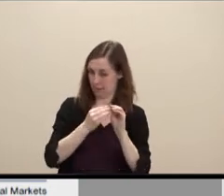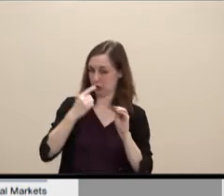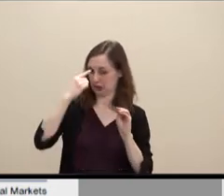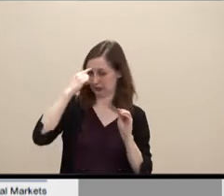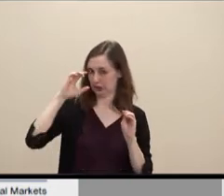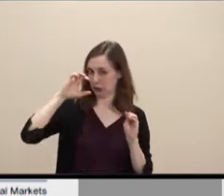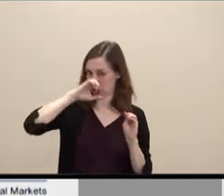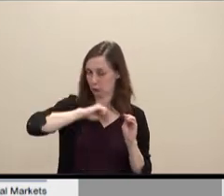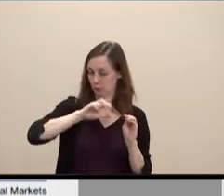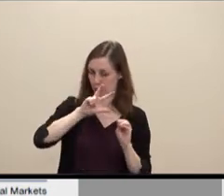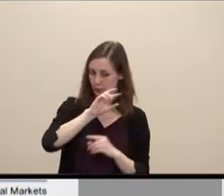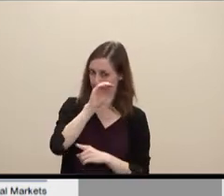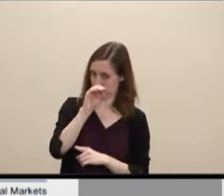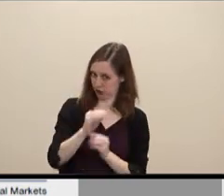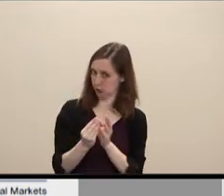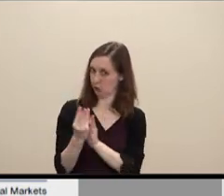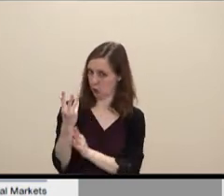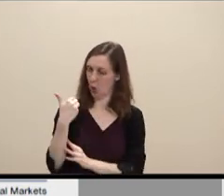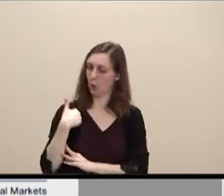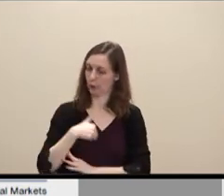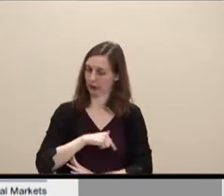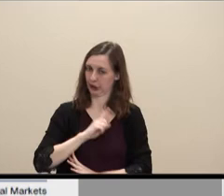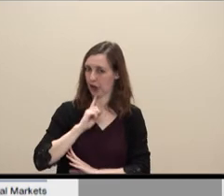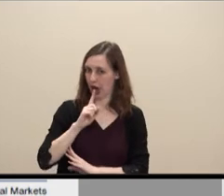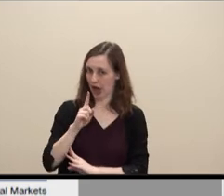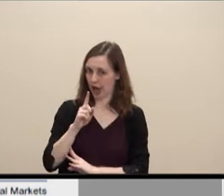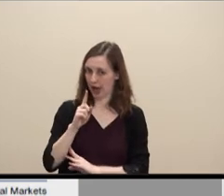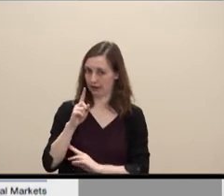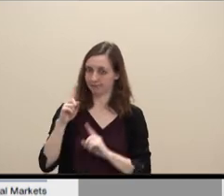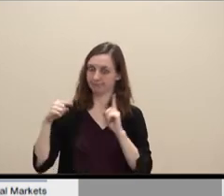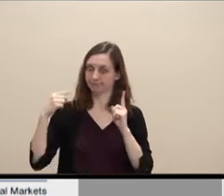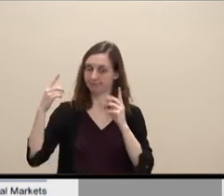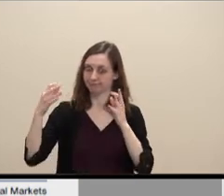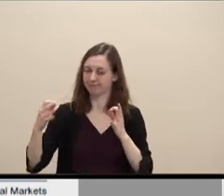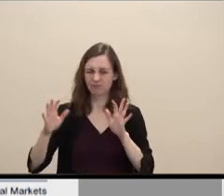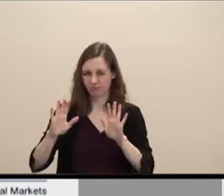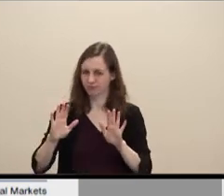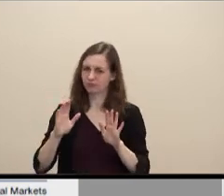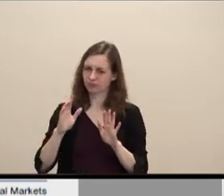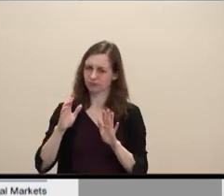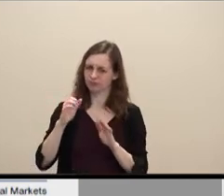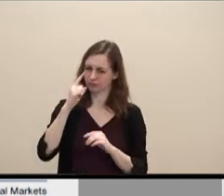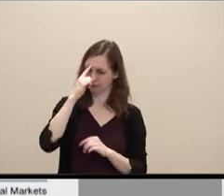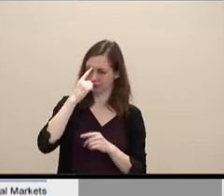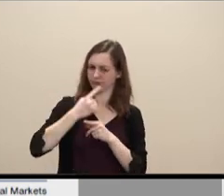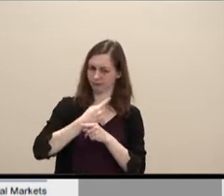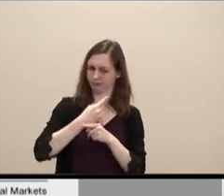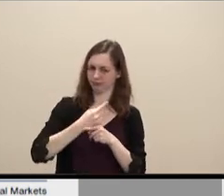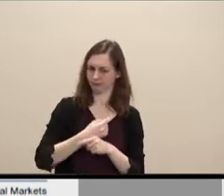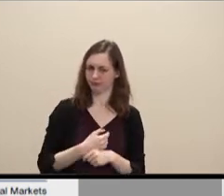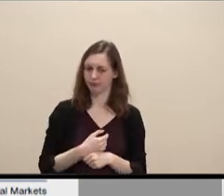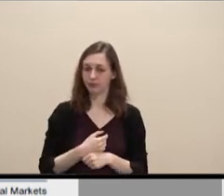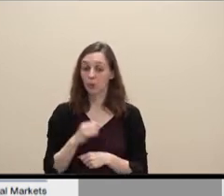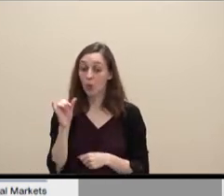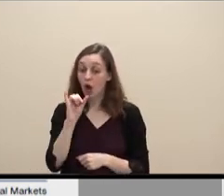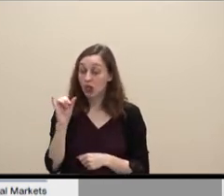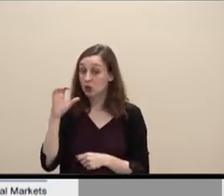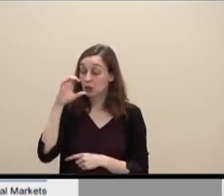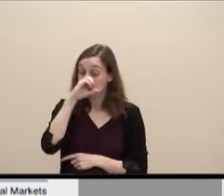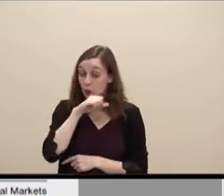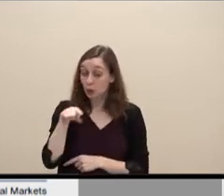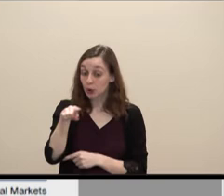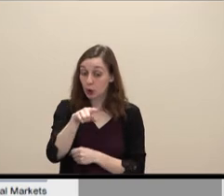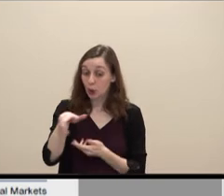cycles. So there's some level of conservatism there. We also assume that you do collect about $900,000 per